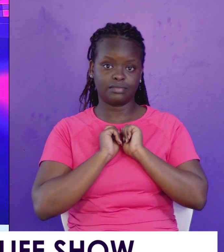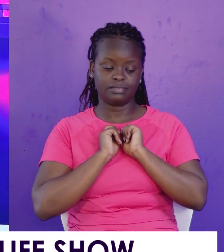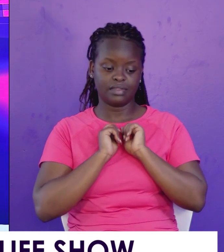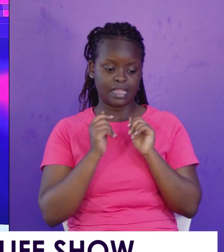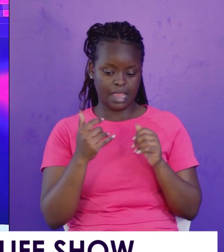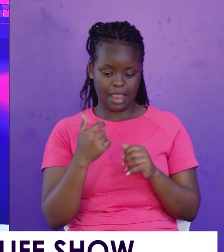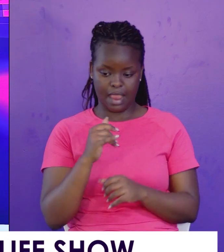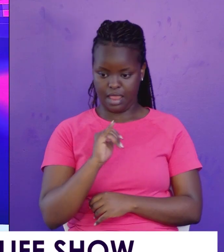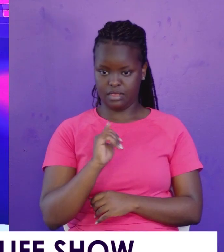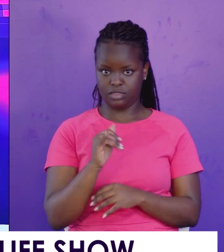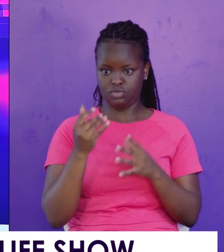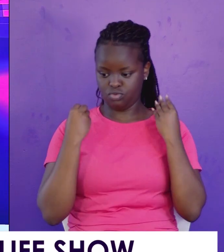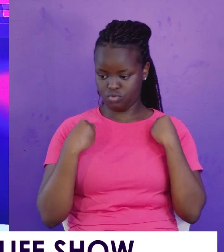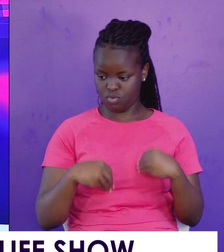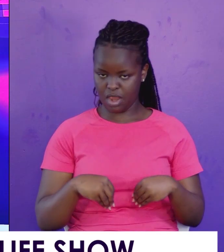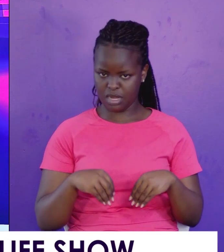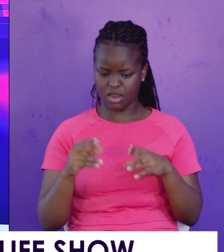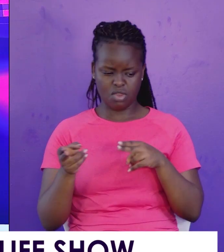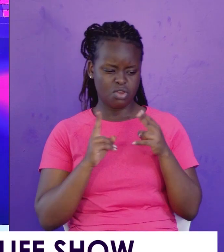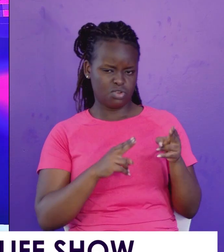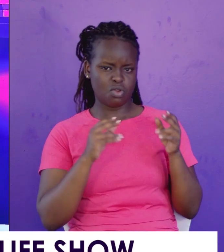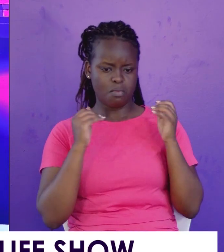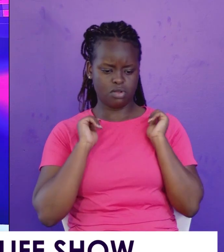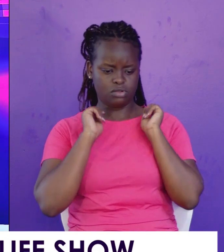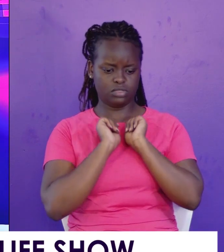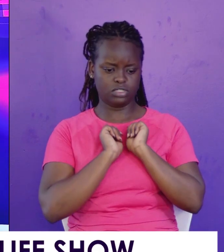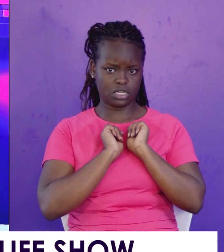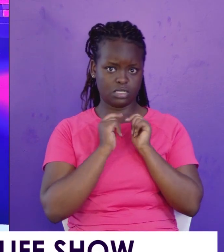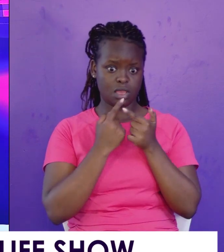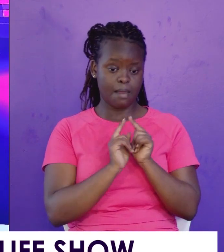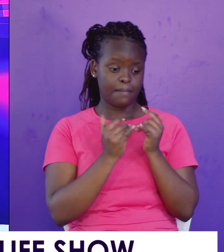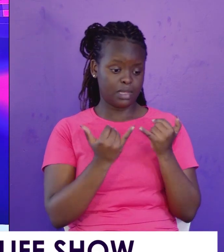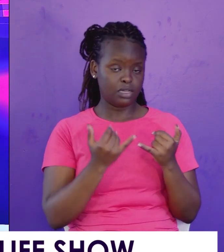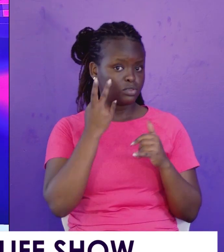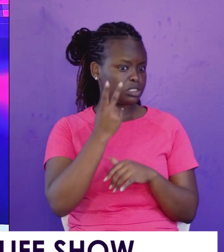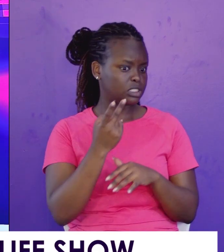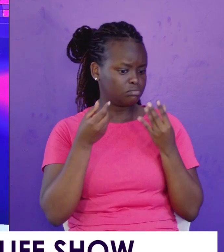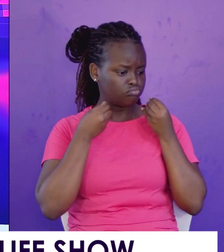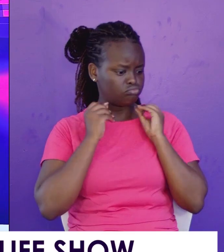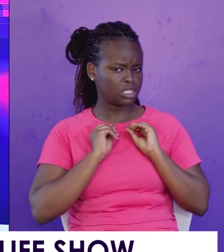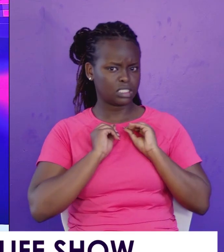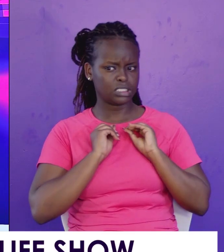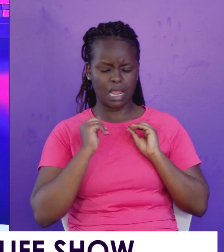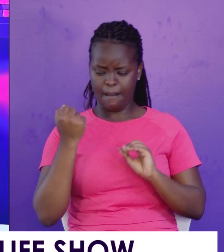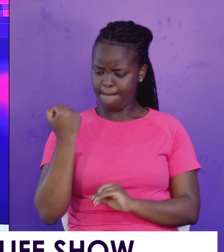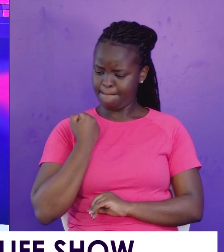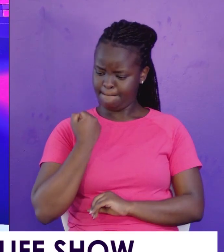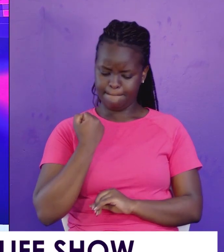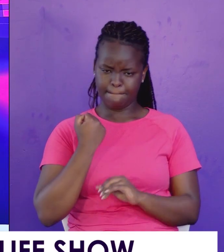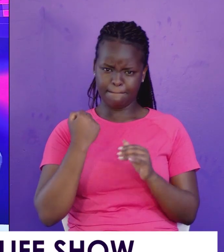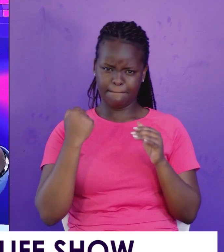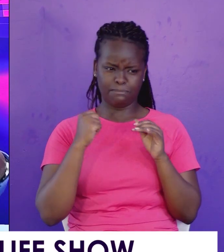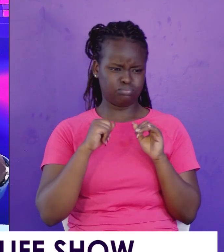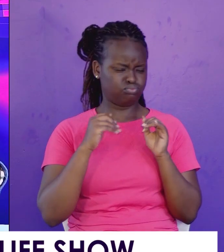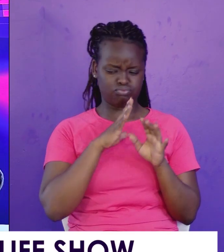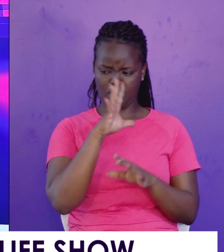wearing, which were the normal, usual shirts. But now you see shirts with very vibrant printing and what have you,